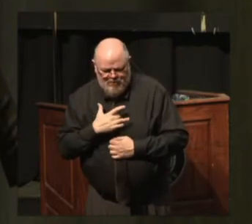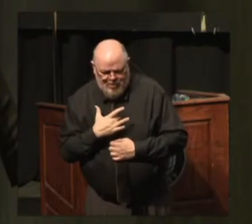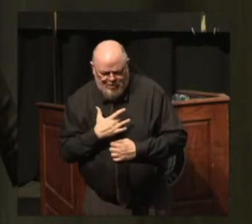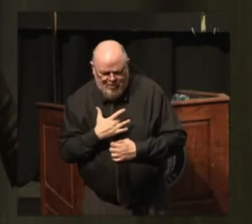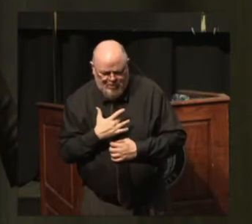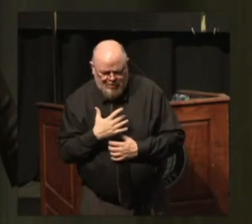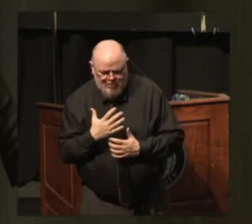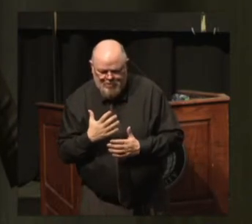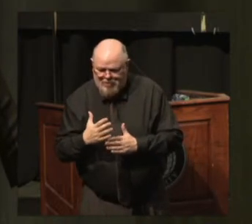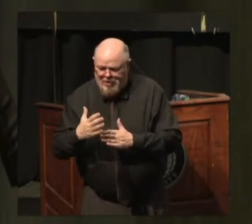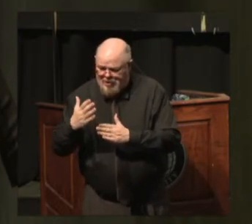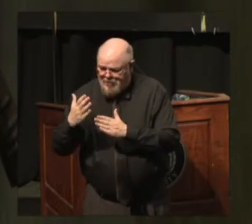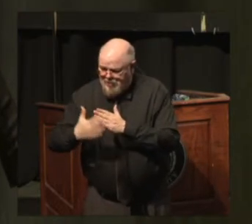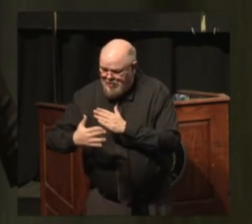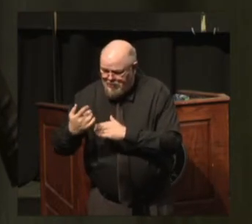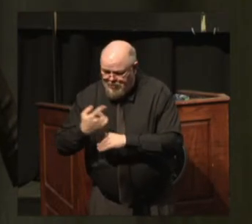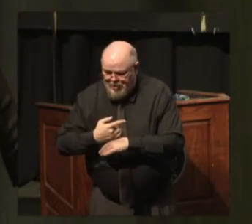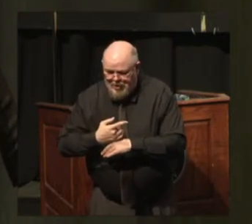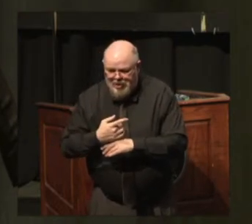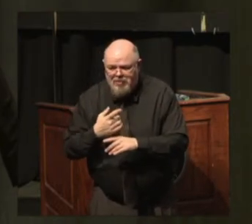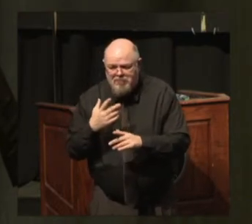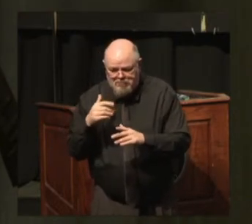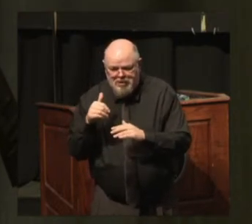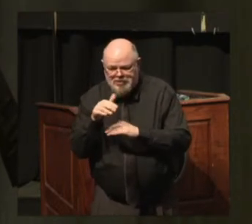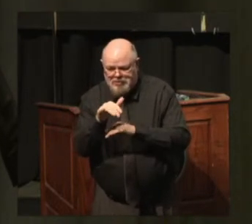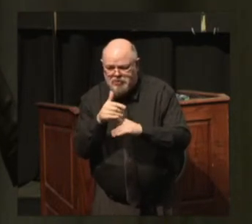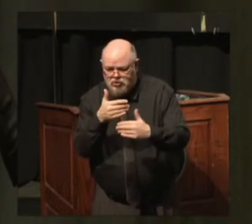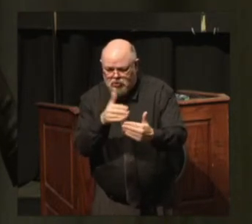Ultimately, they send me to a room.